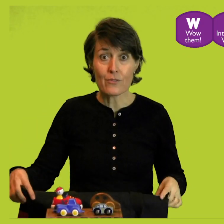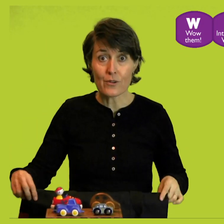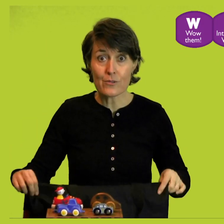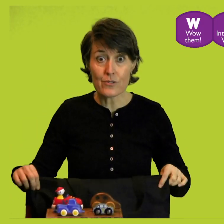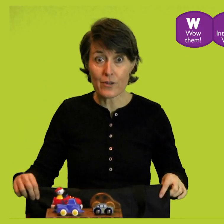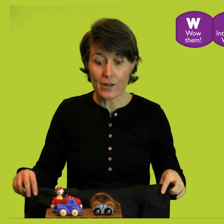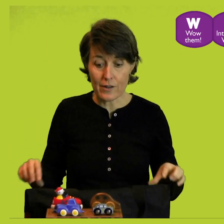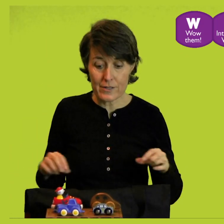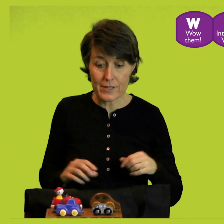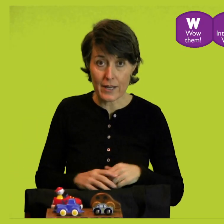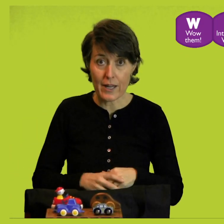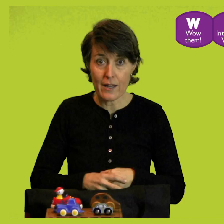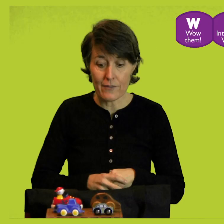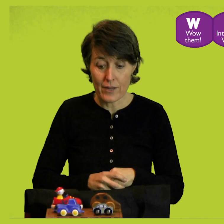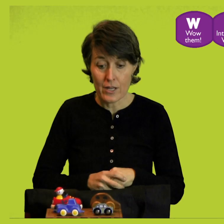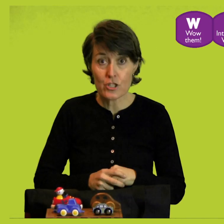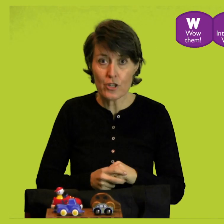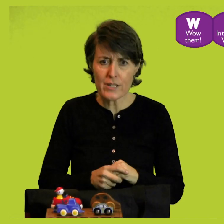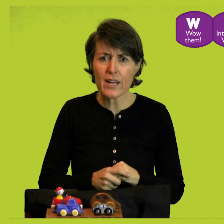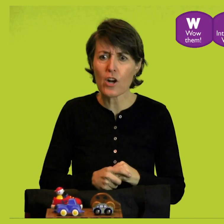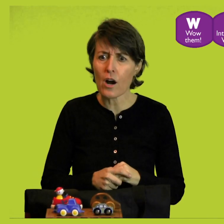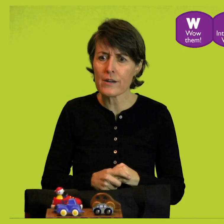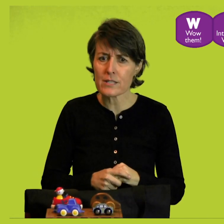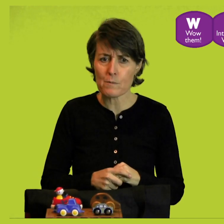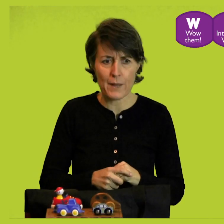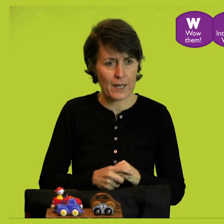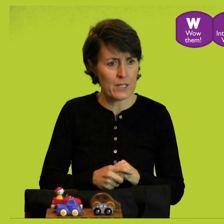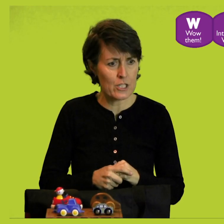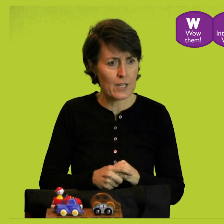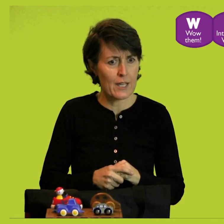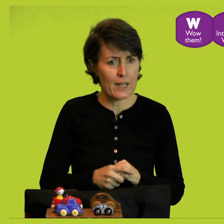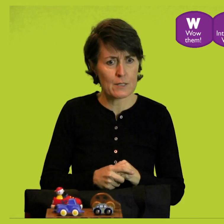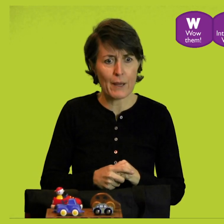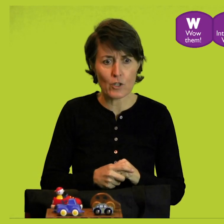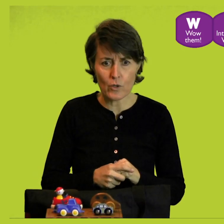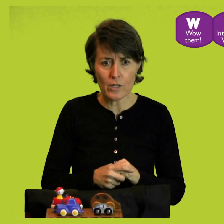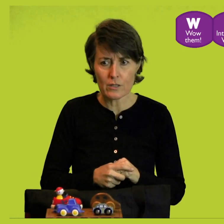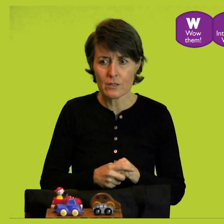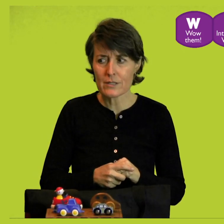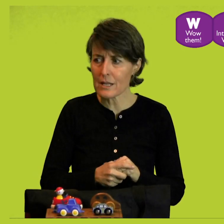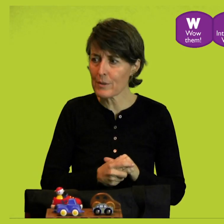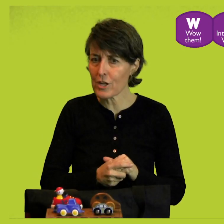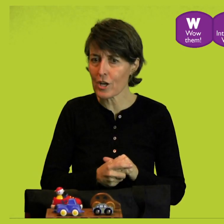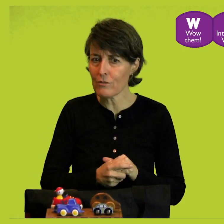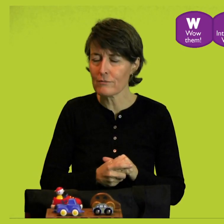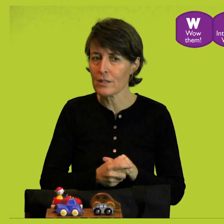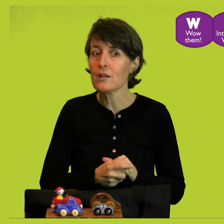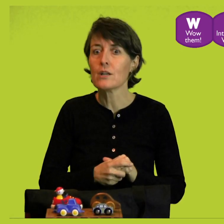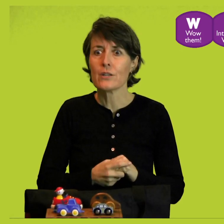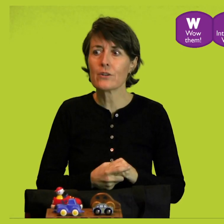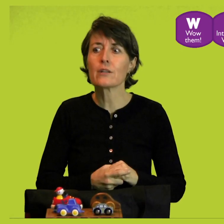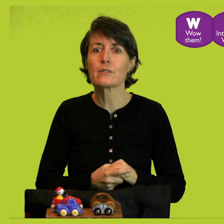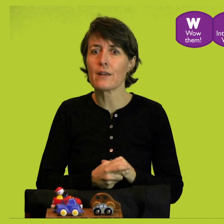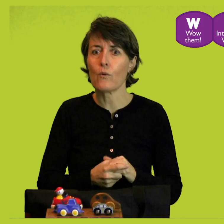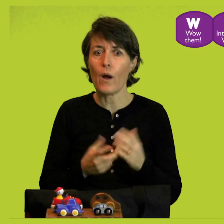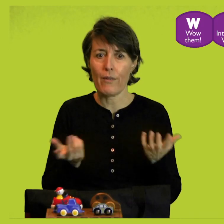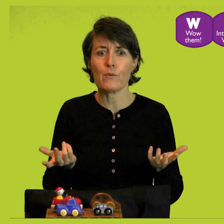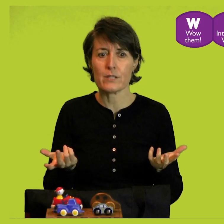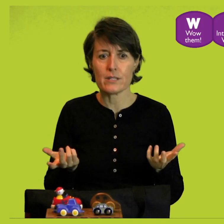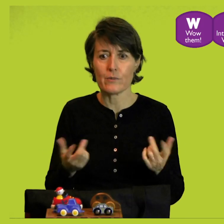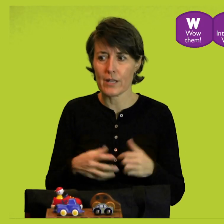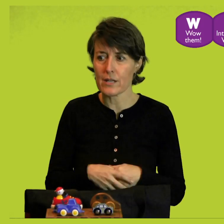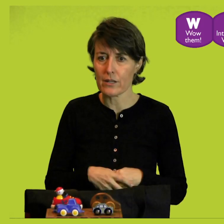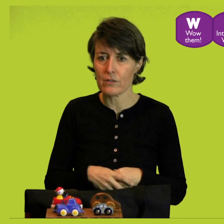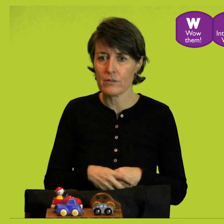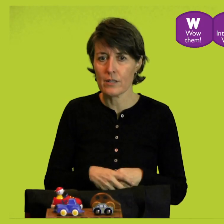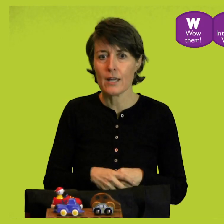So those are the cars that I had. Do you know how you say car in Spanish? Does anybody know? You're going to say, wow,